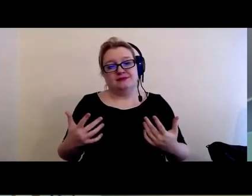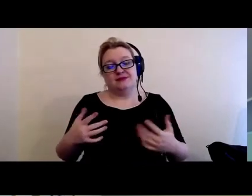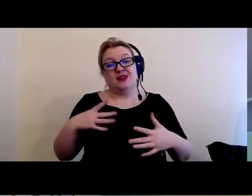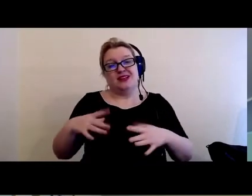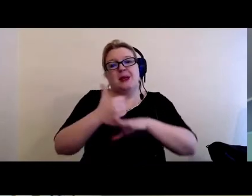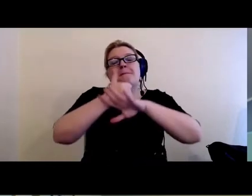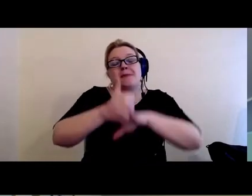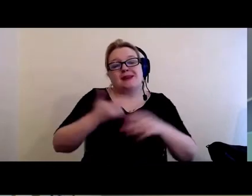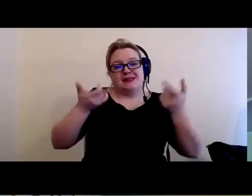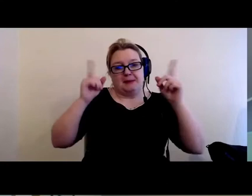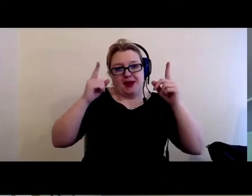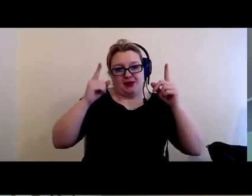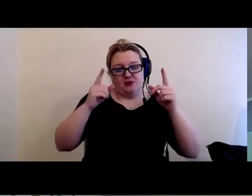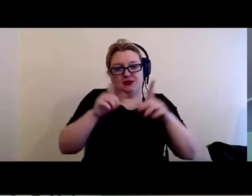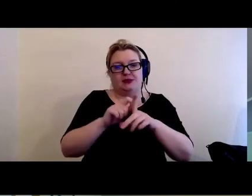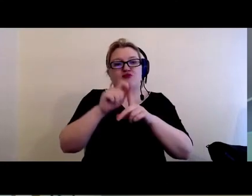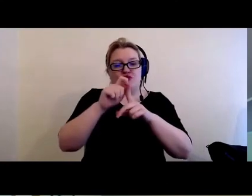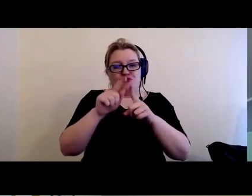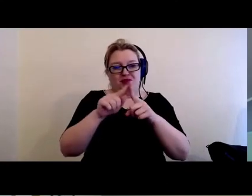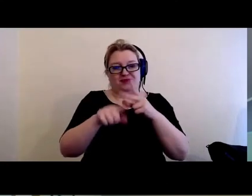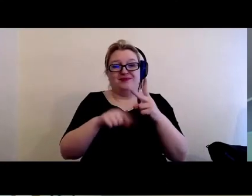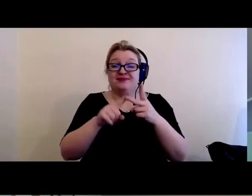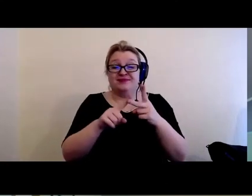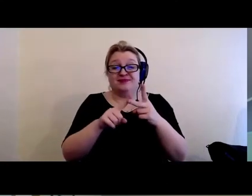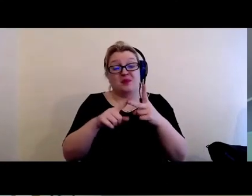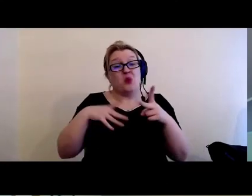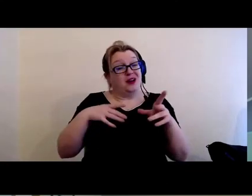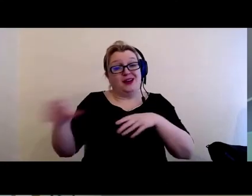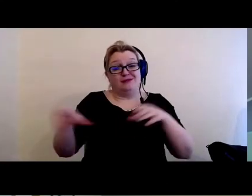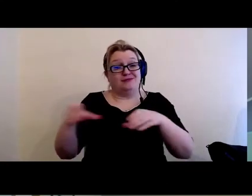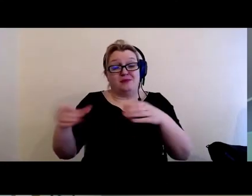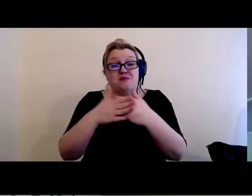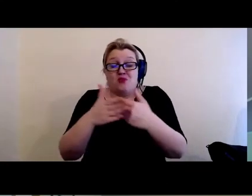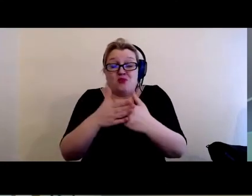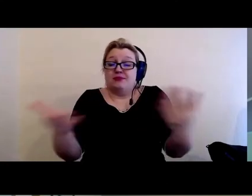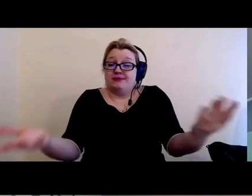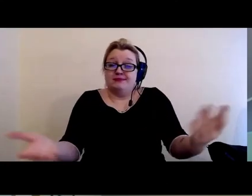supervision improvements, but fundamentally we're going to need to recruit more people.